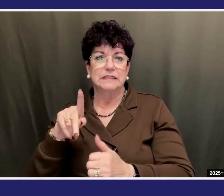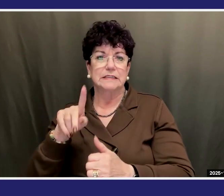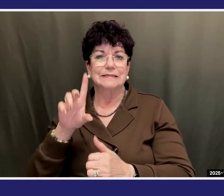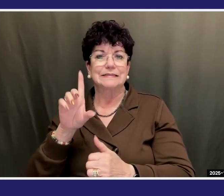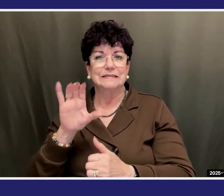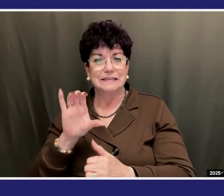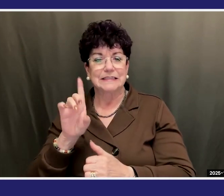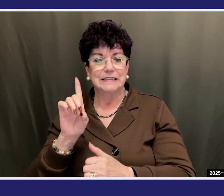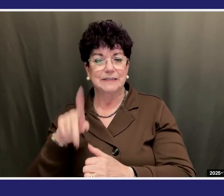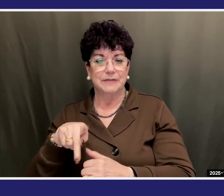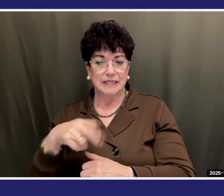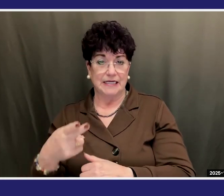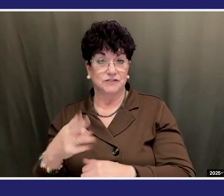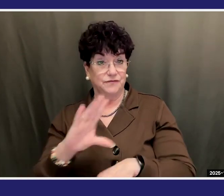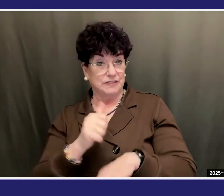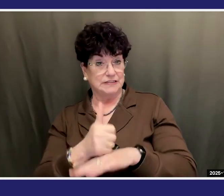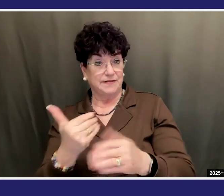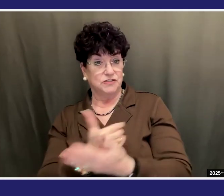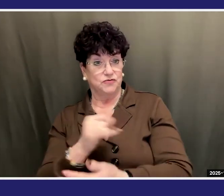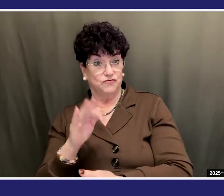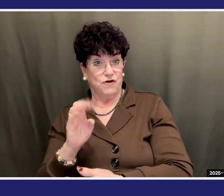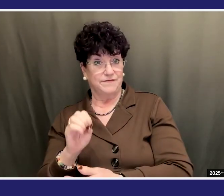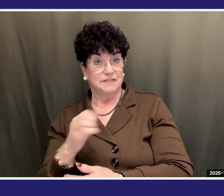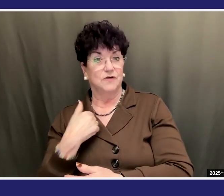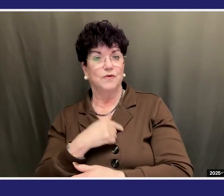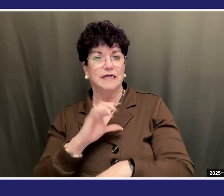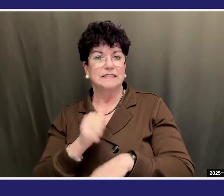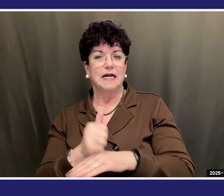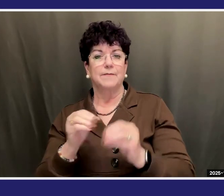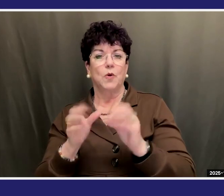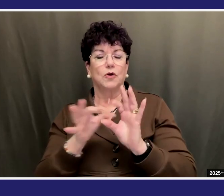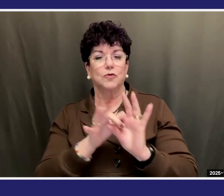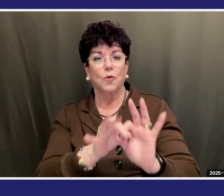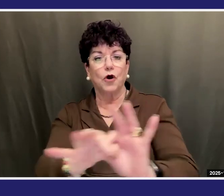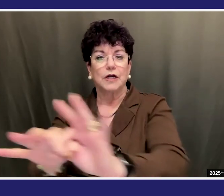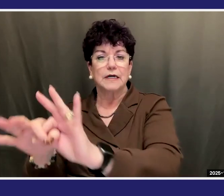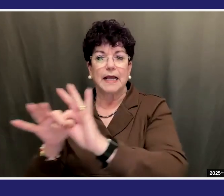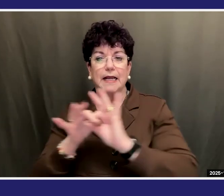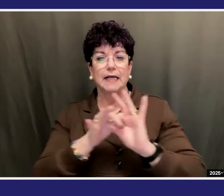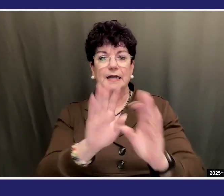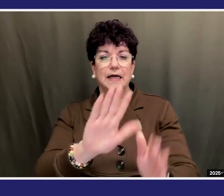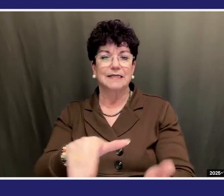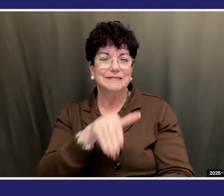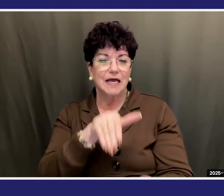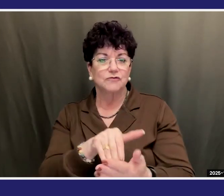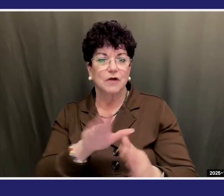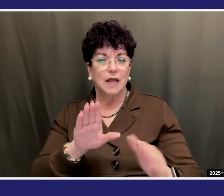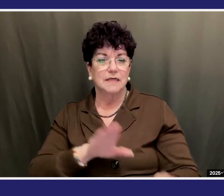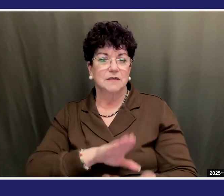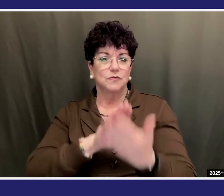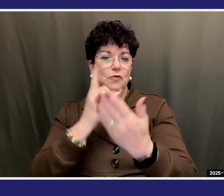office, really the vision is to create a much more coordinated and centralized approach to all of our